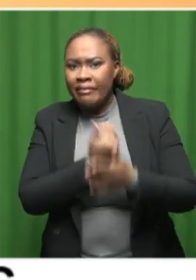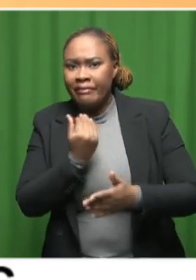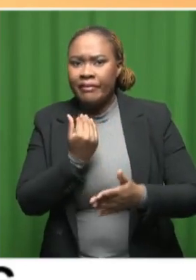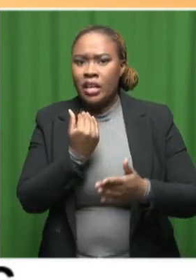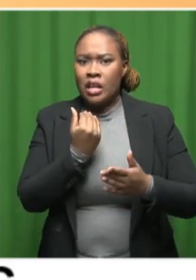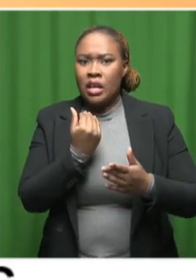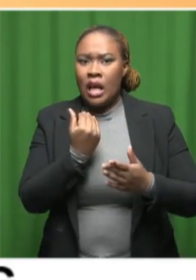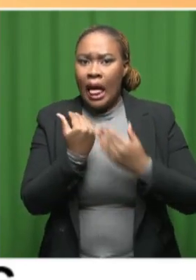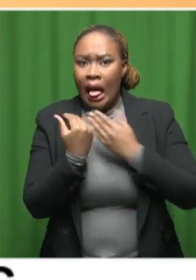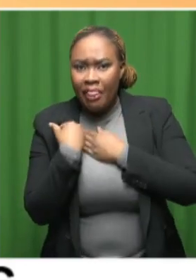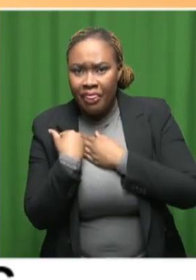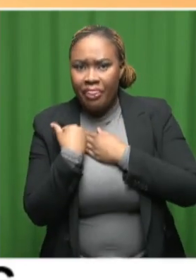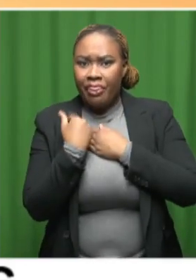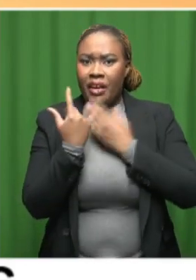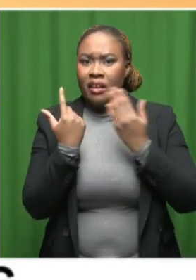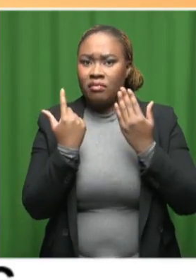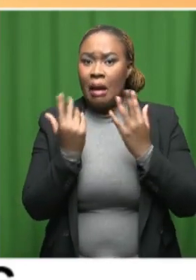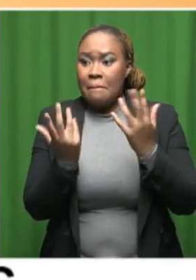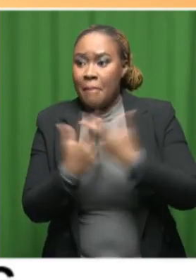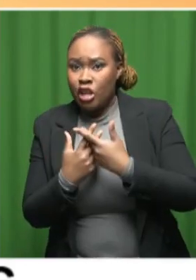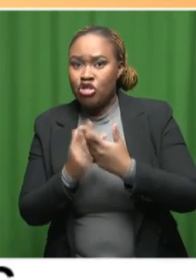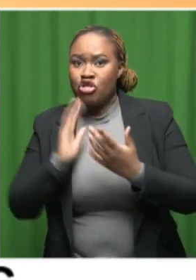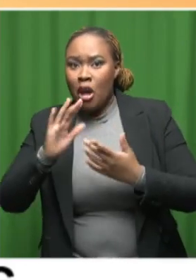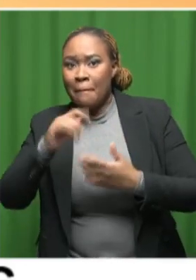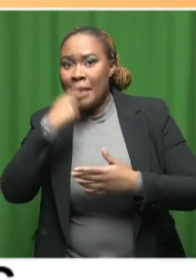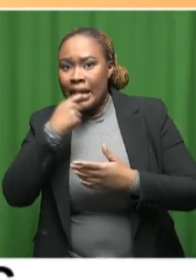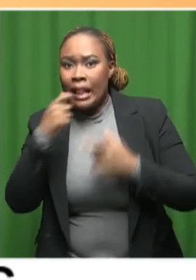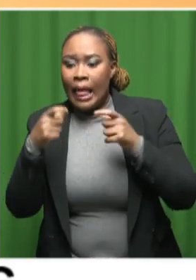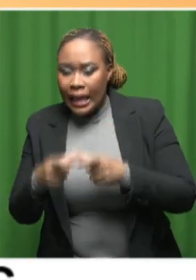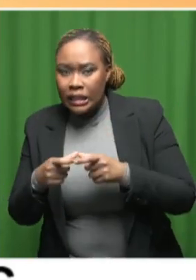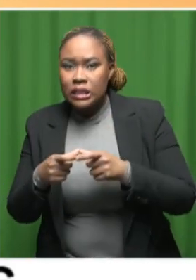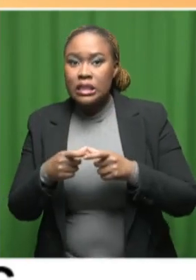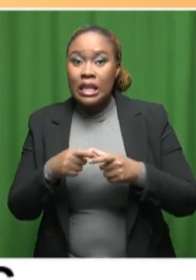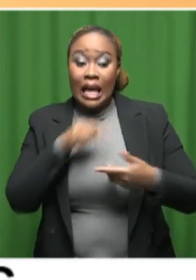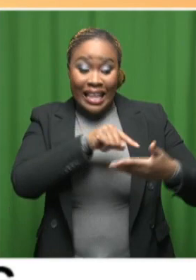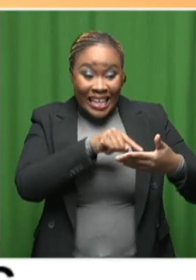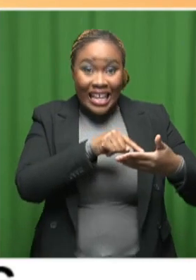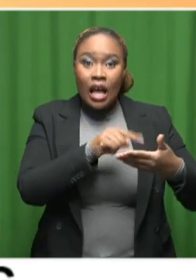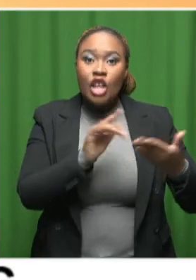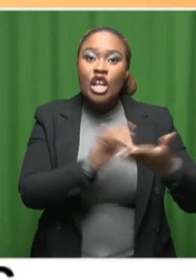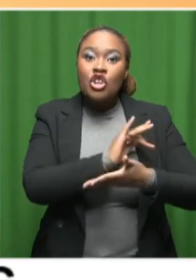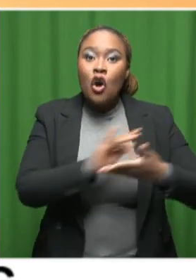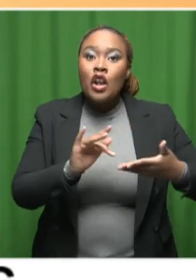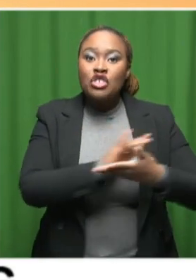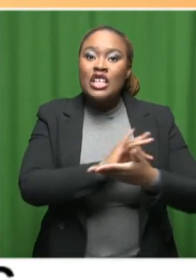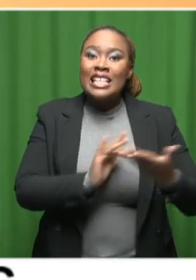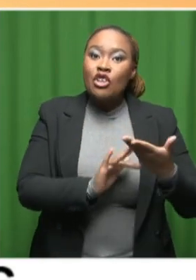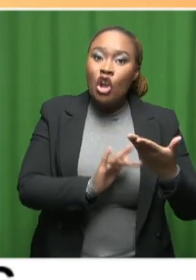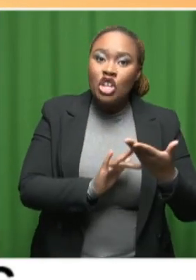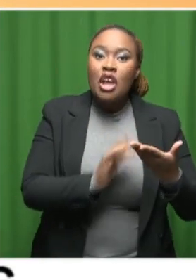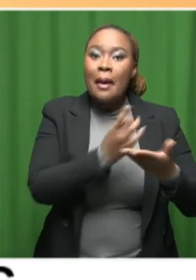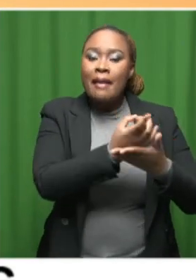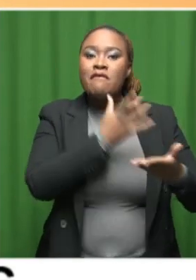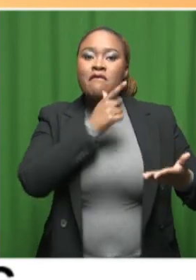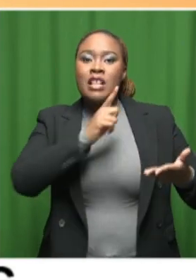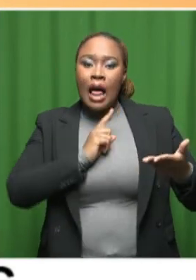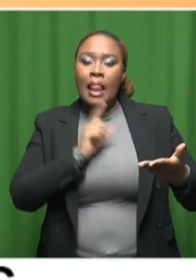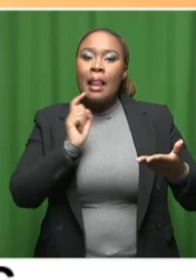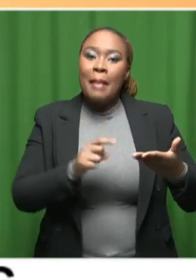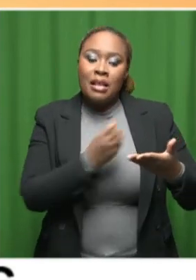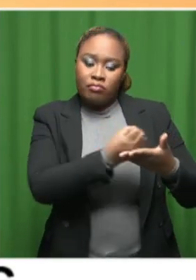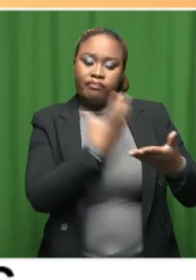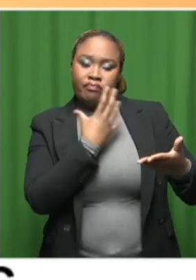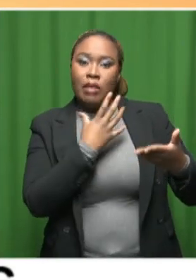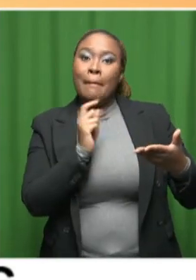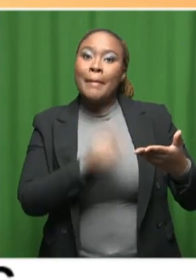more in line with your medical scheme. And it's possible to do that. It's possible to achieve that. We have the data. We have the solutions.